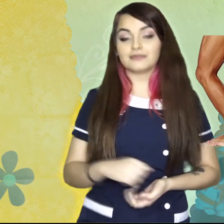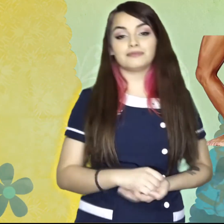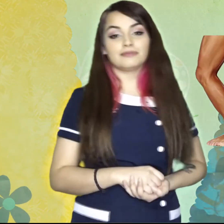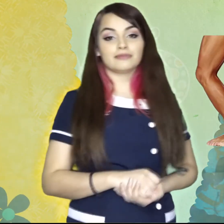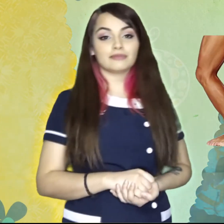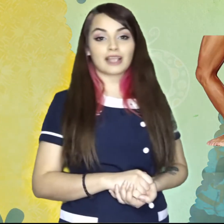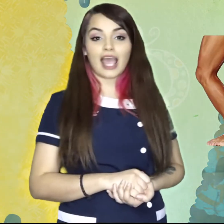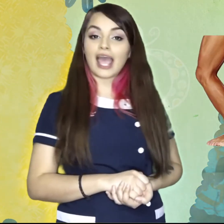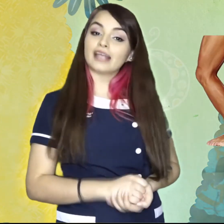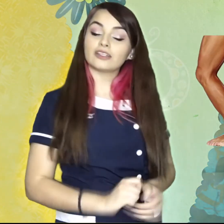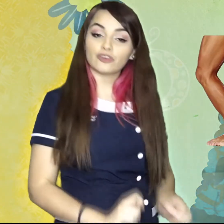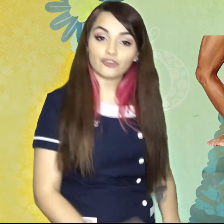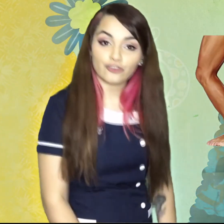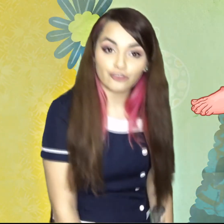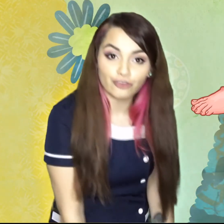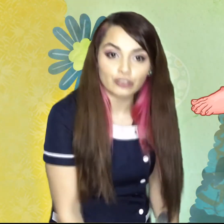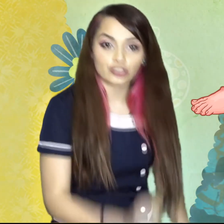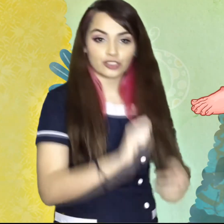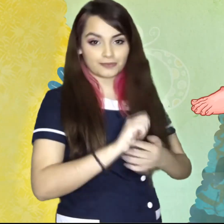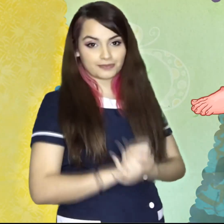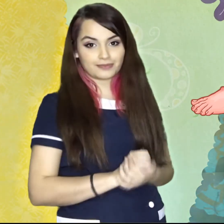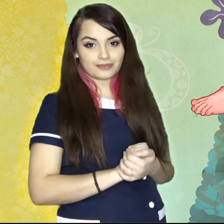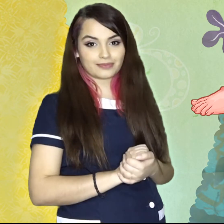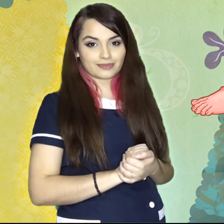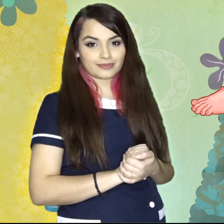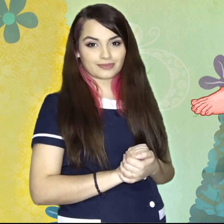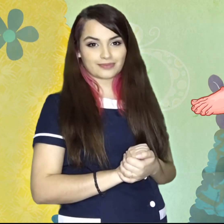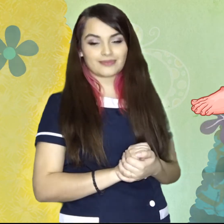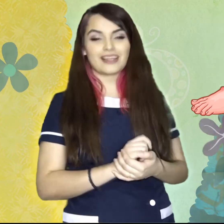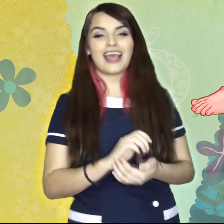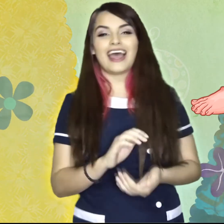leg, and foot.